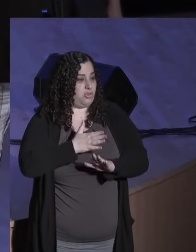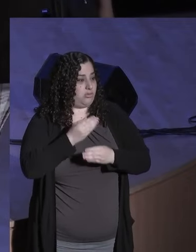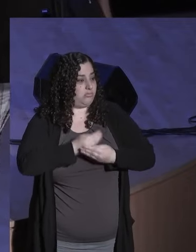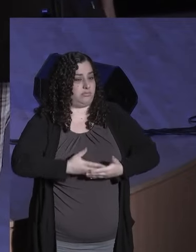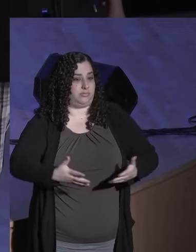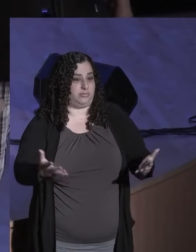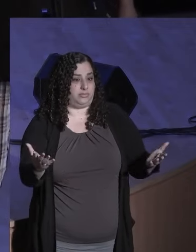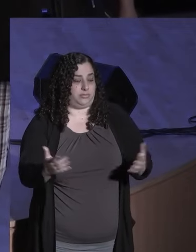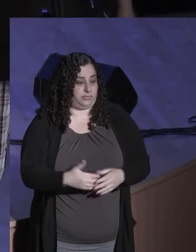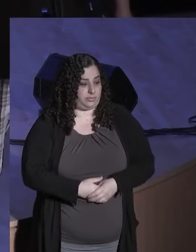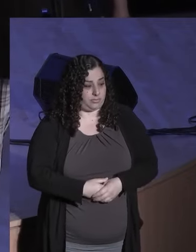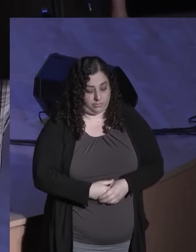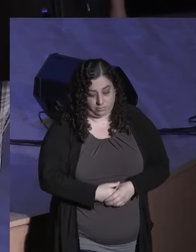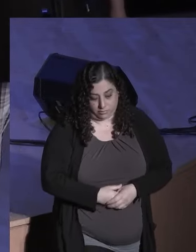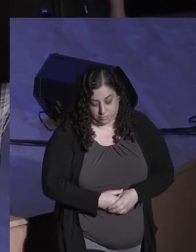Ego,